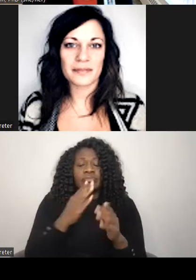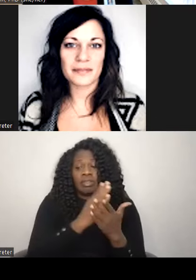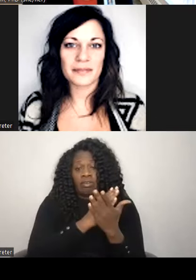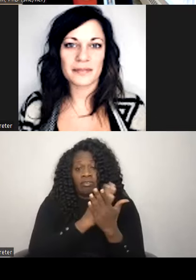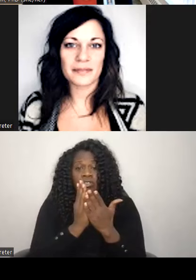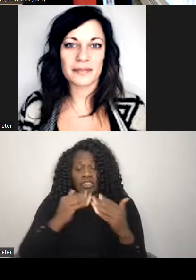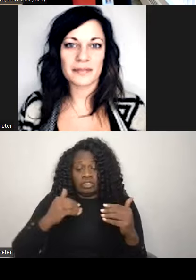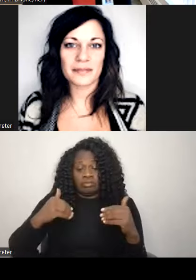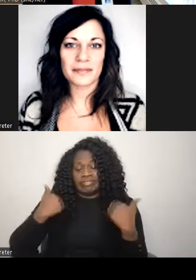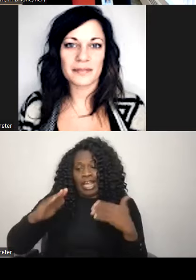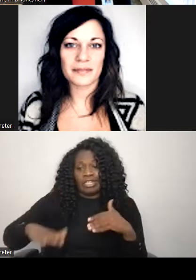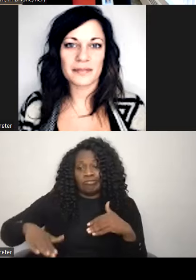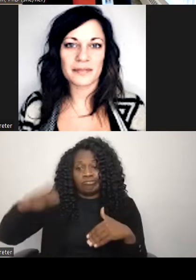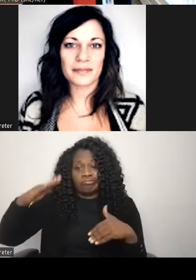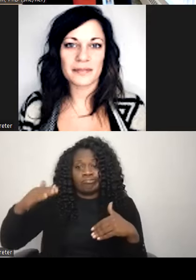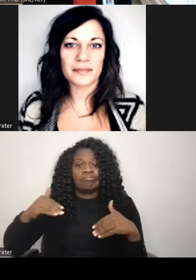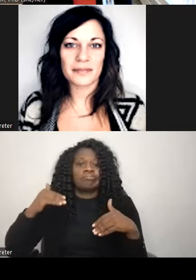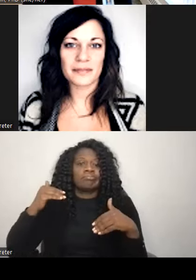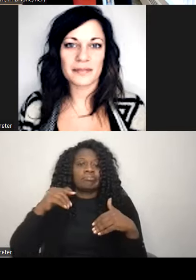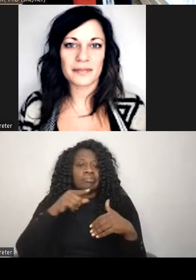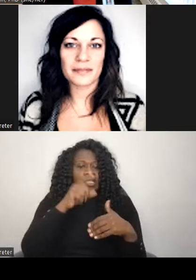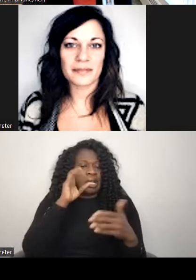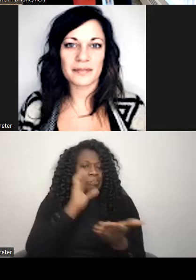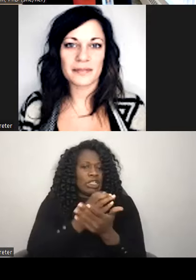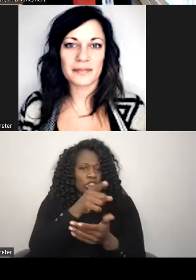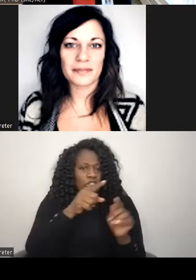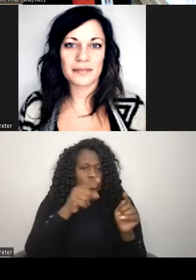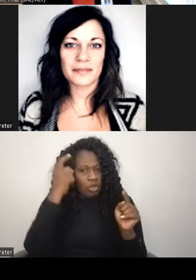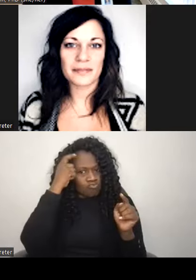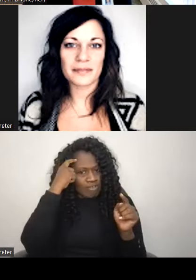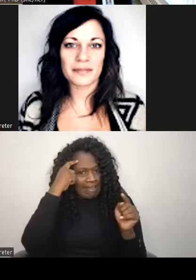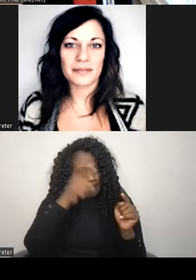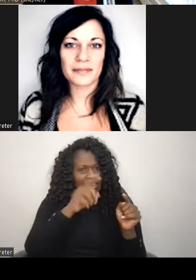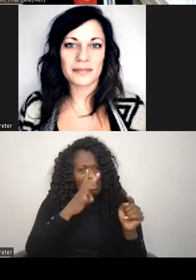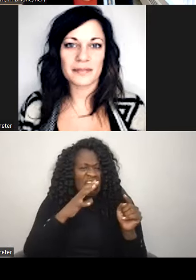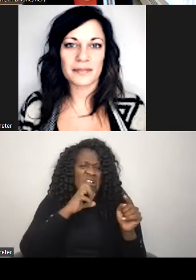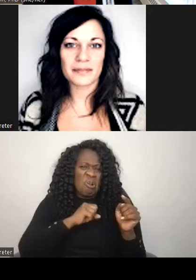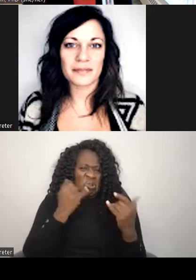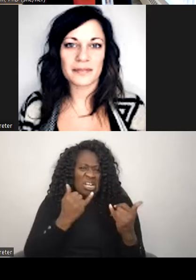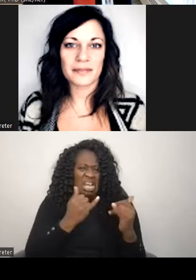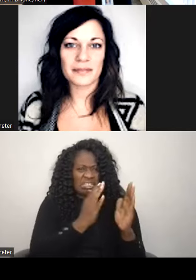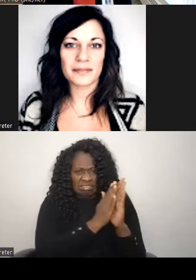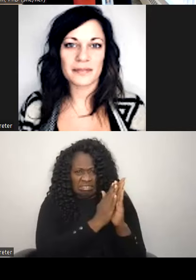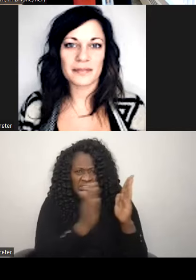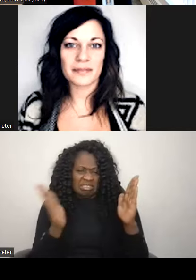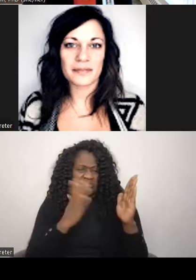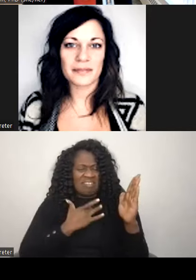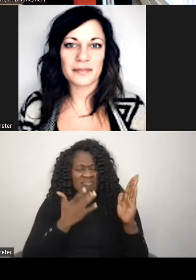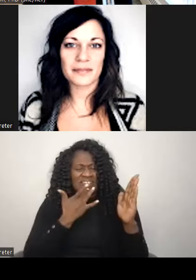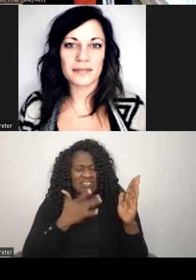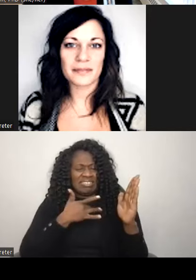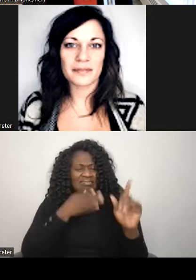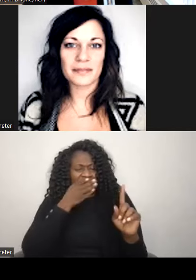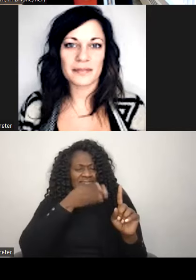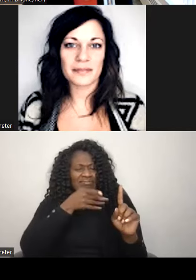of childhood and adolescence, this is a picture of the brain that's actually kind of old at this point, but it's still one of my favorites, in that it